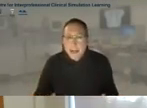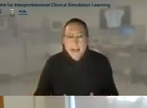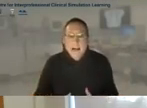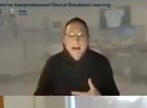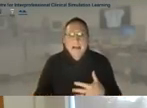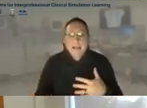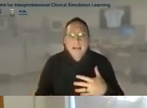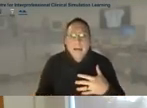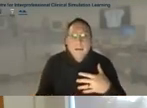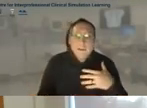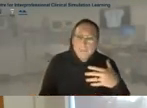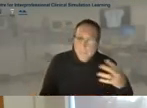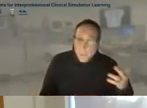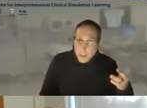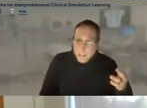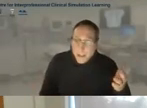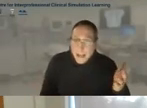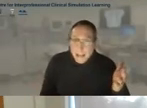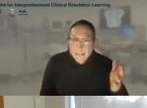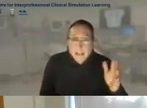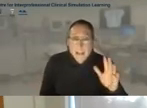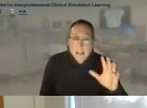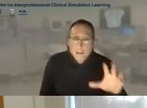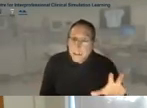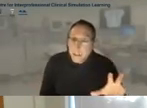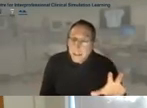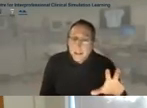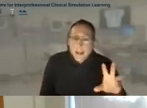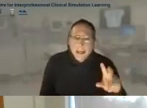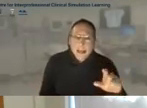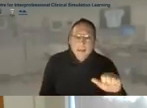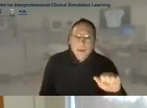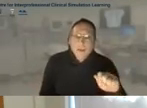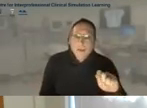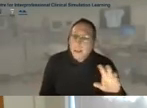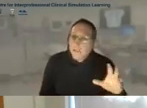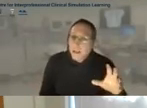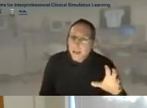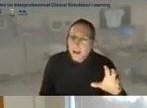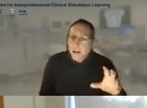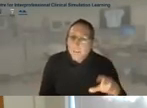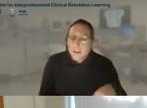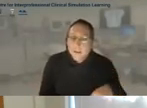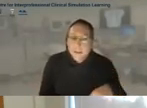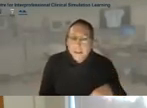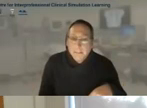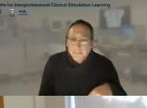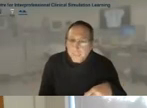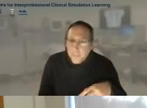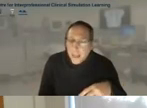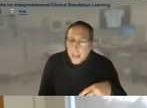that and how that those impact the residents and or the delivery of care in the